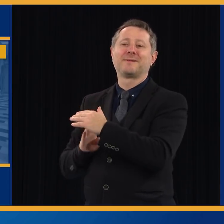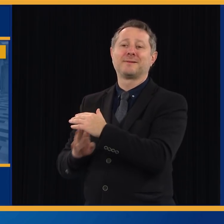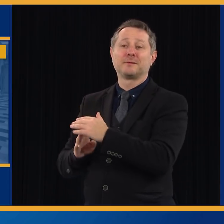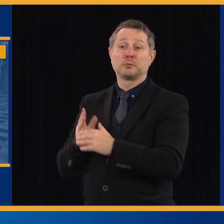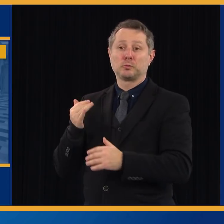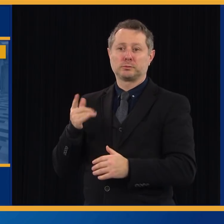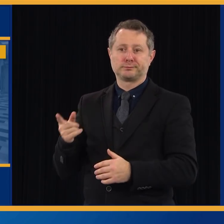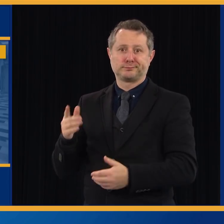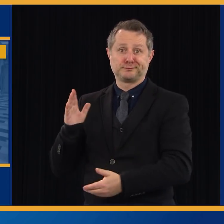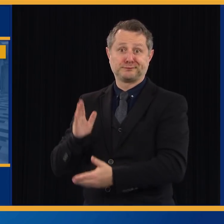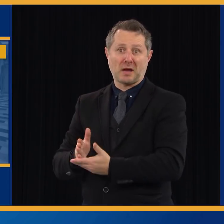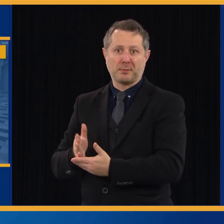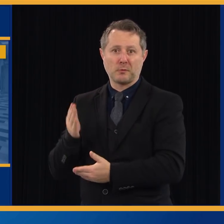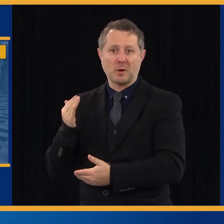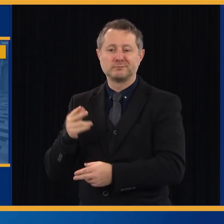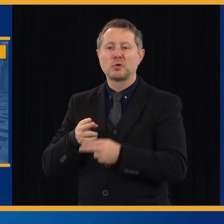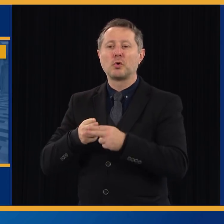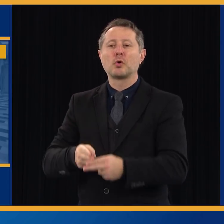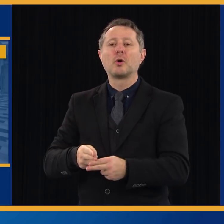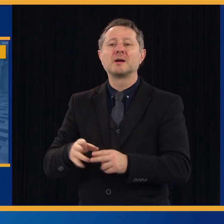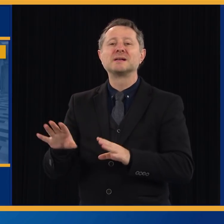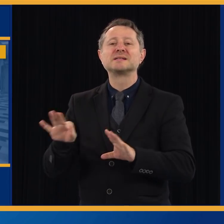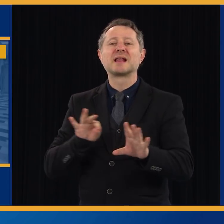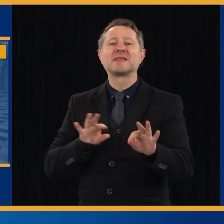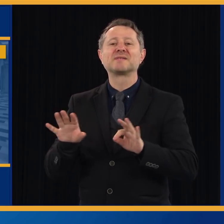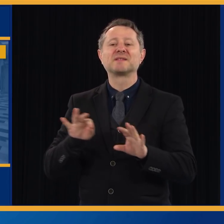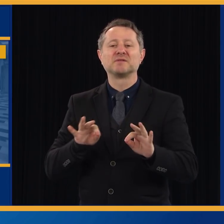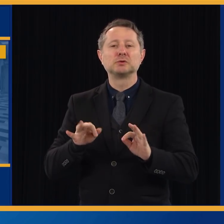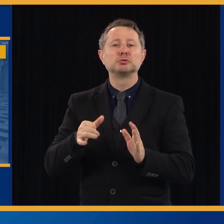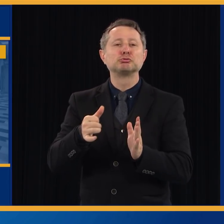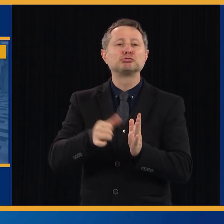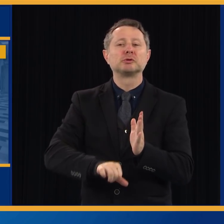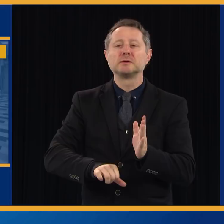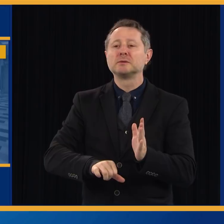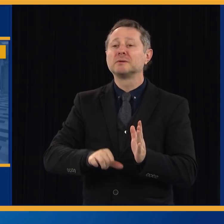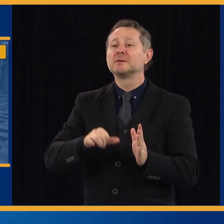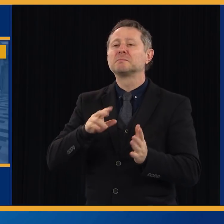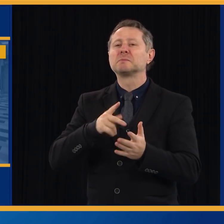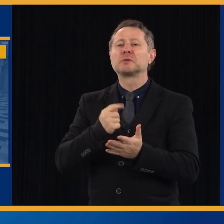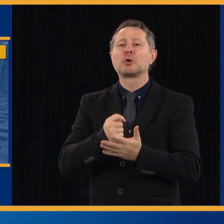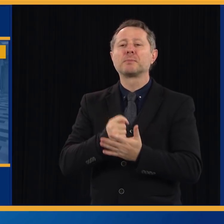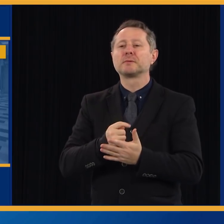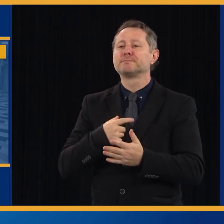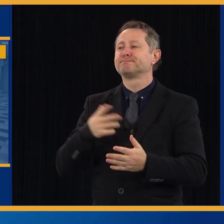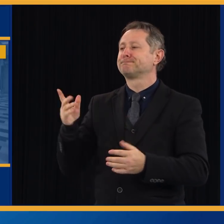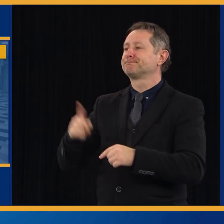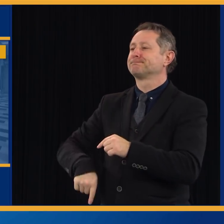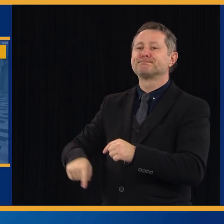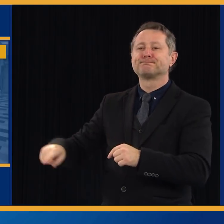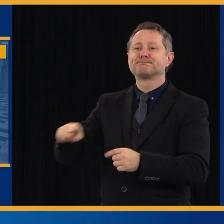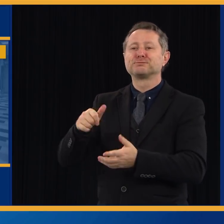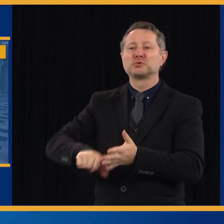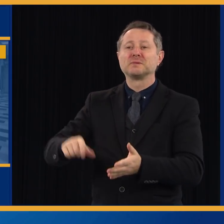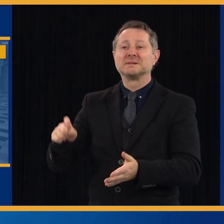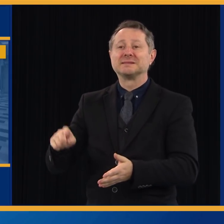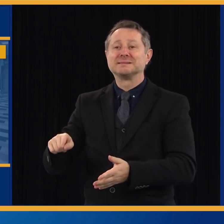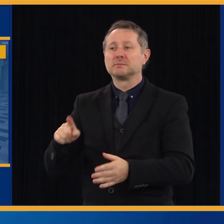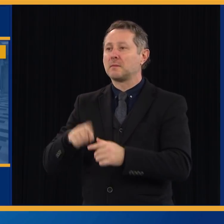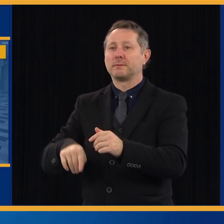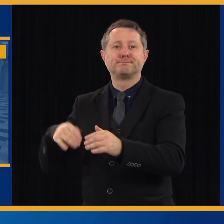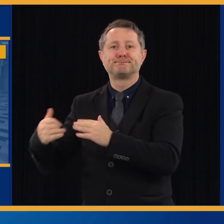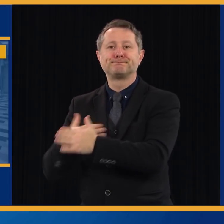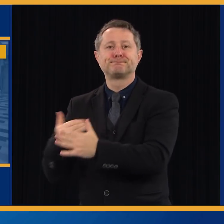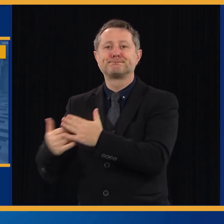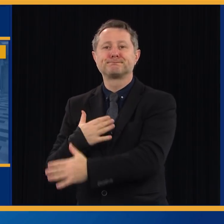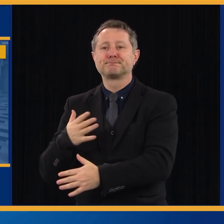ended what's called elective surgery, elective treatment. And therefore, people can't go into the hospital for an elective